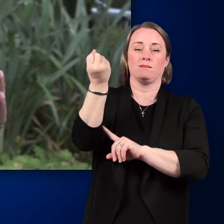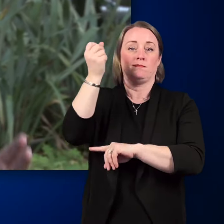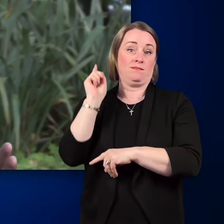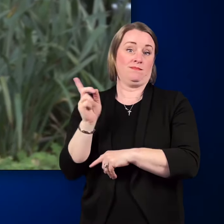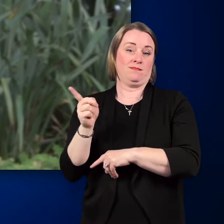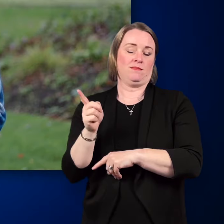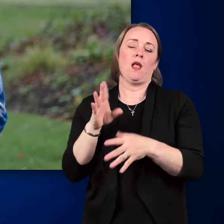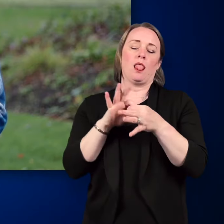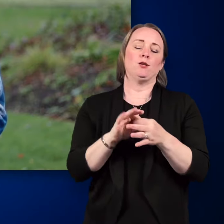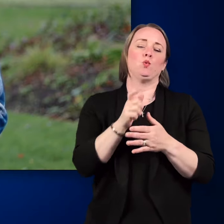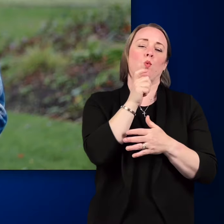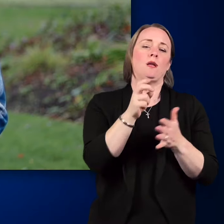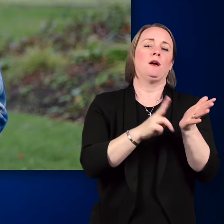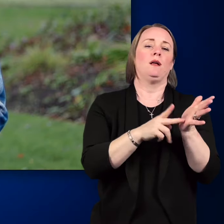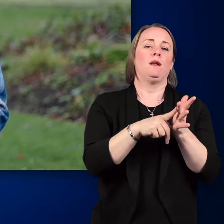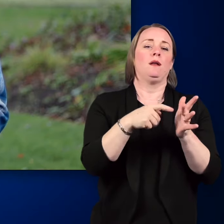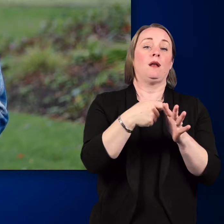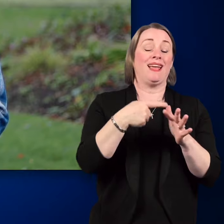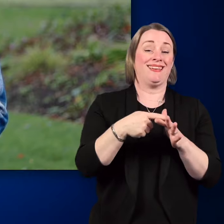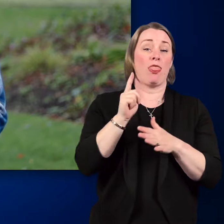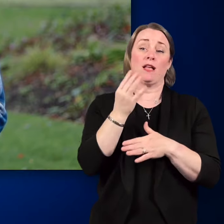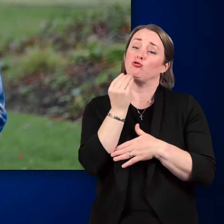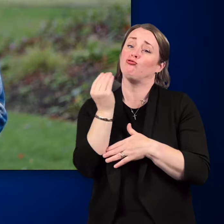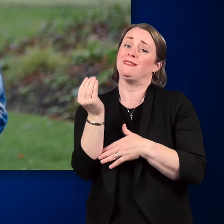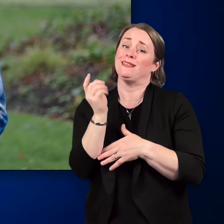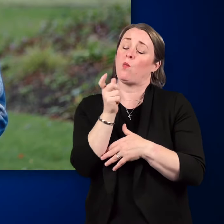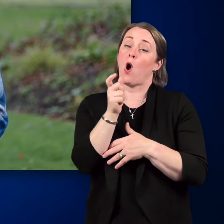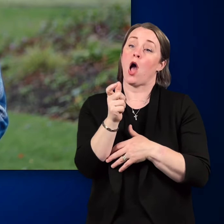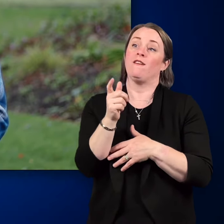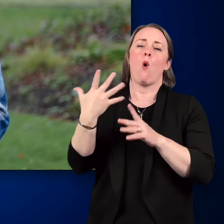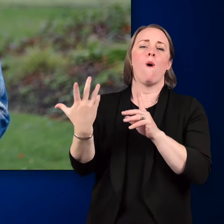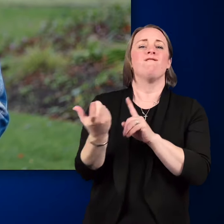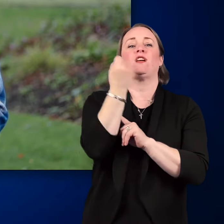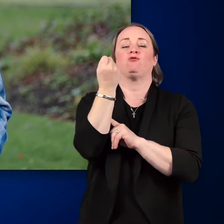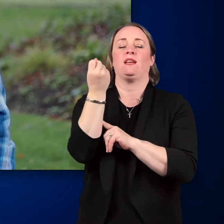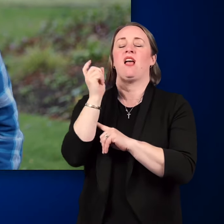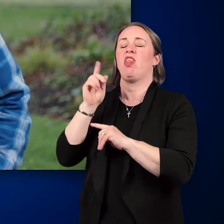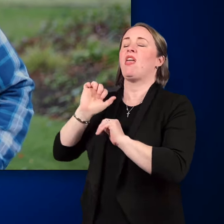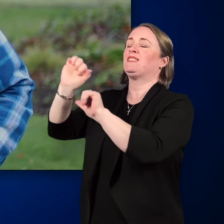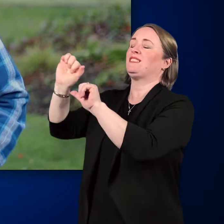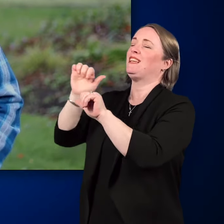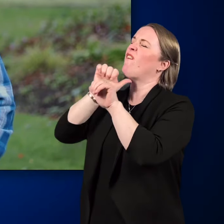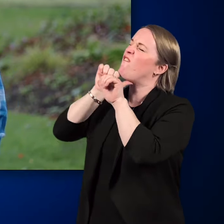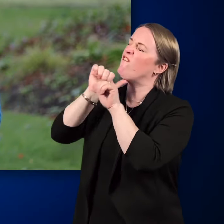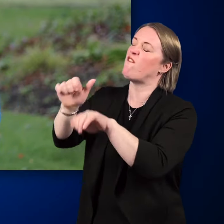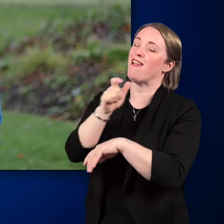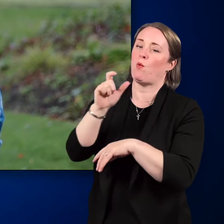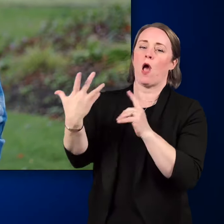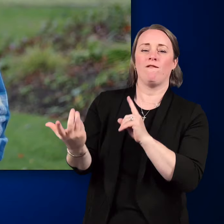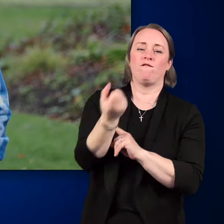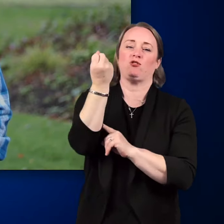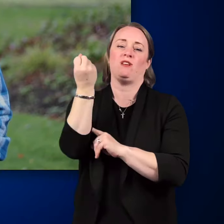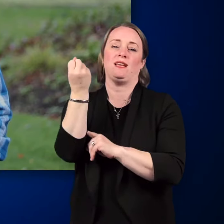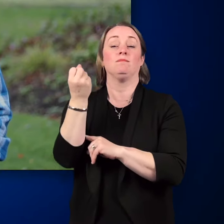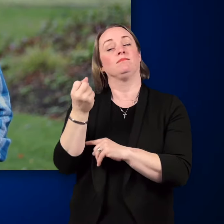word Nike. It's the Greek word for victory. And it's one of God's favorite words, if not one of his